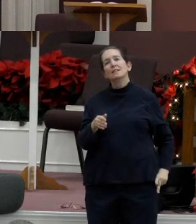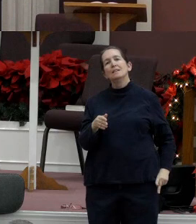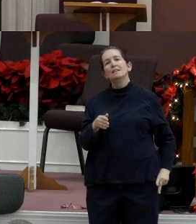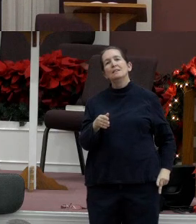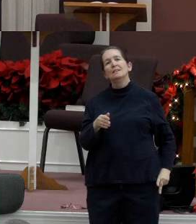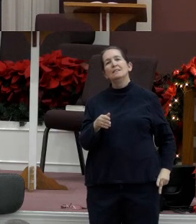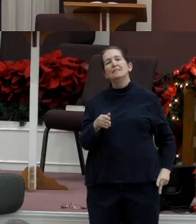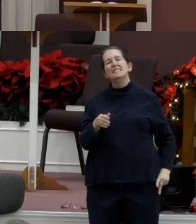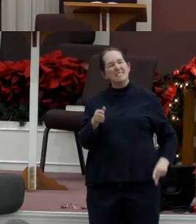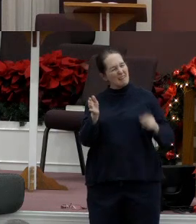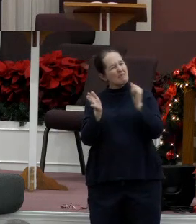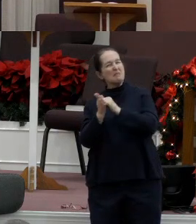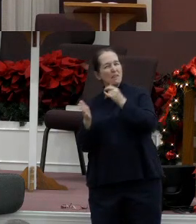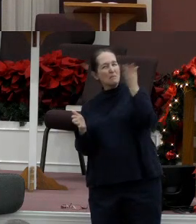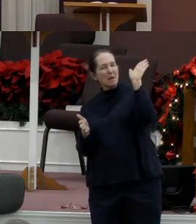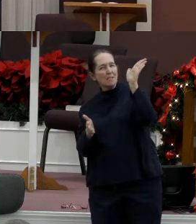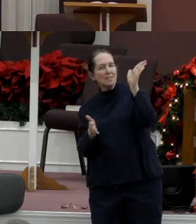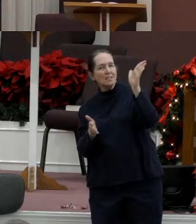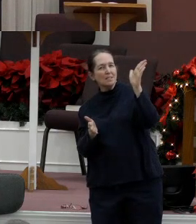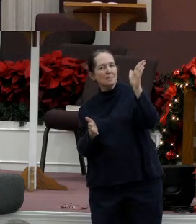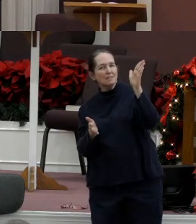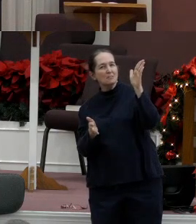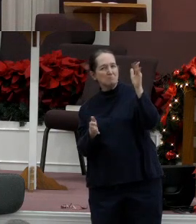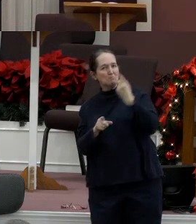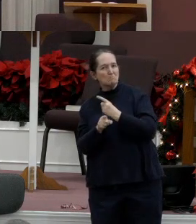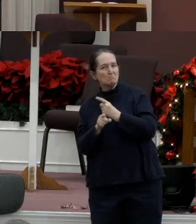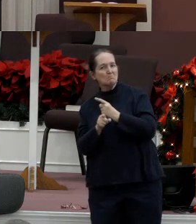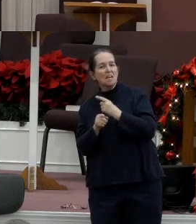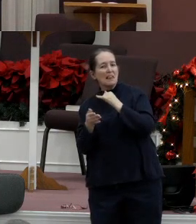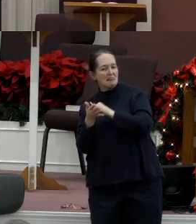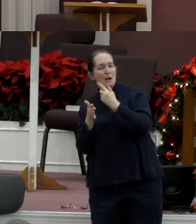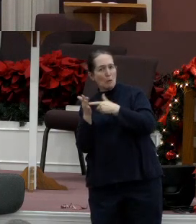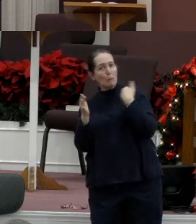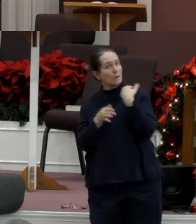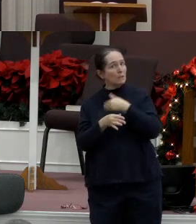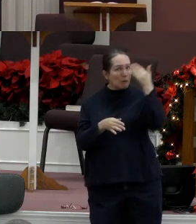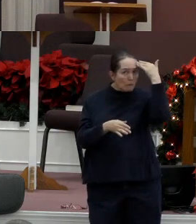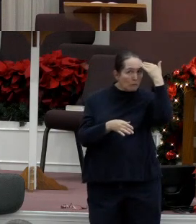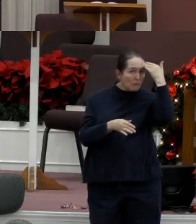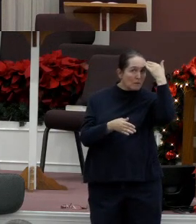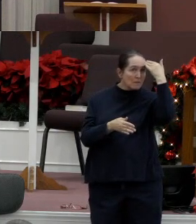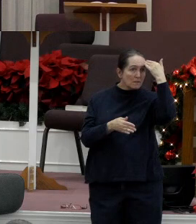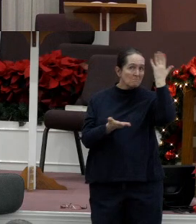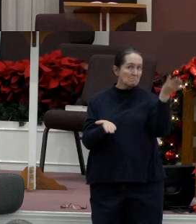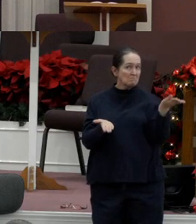Isn't that the message? Isn't that what we know?